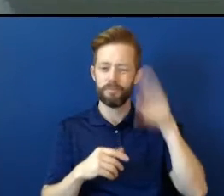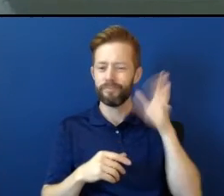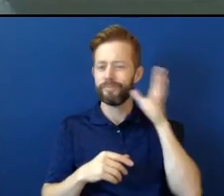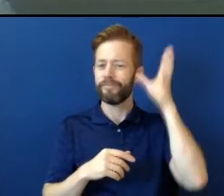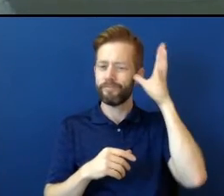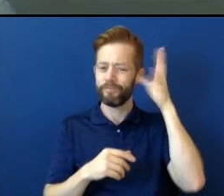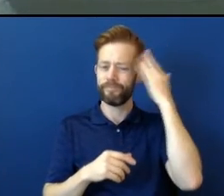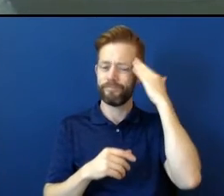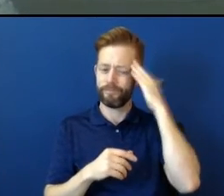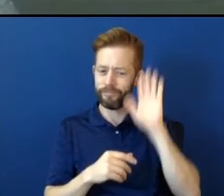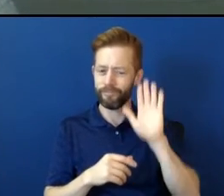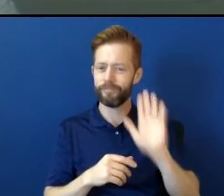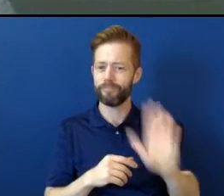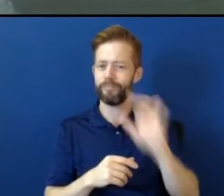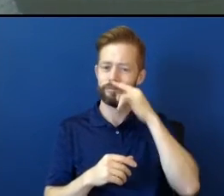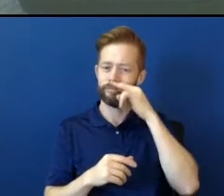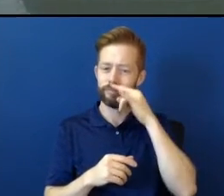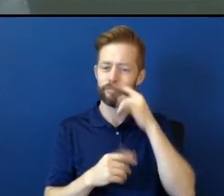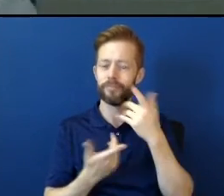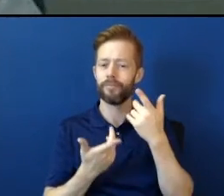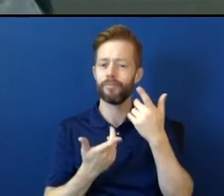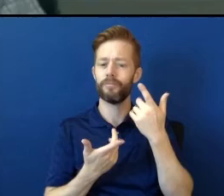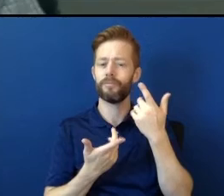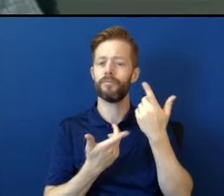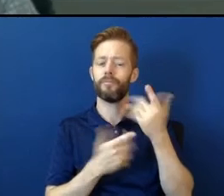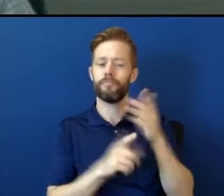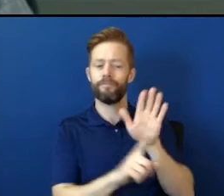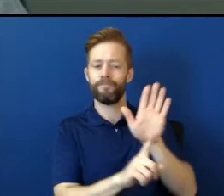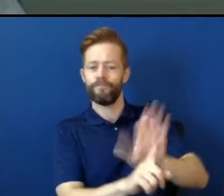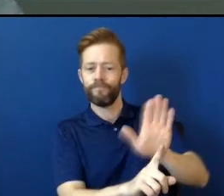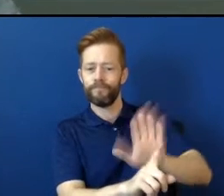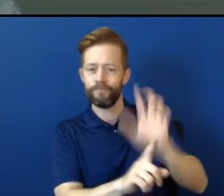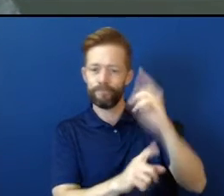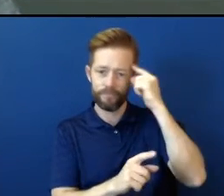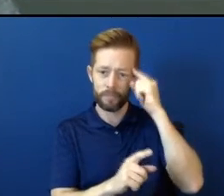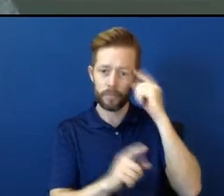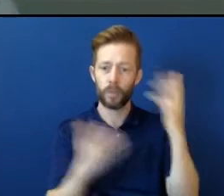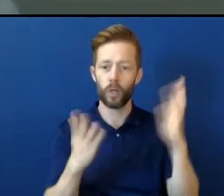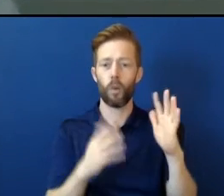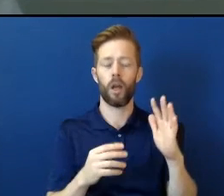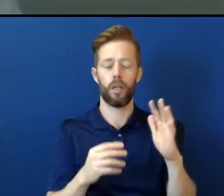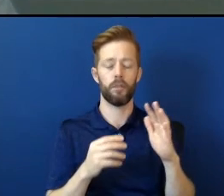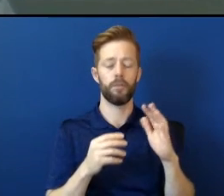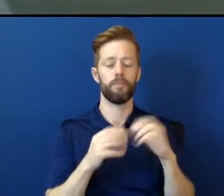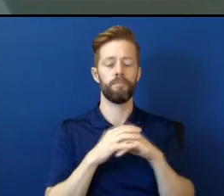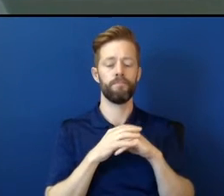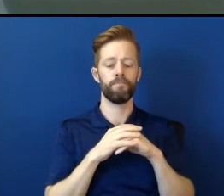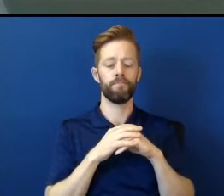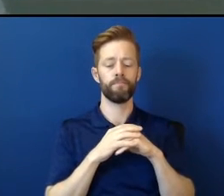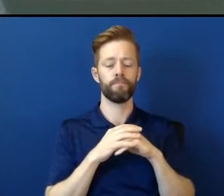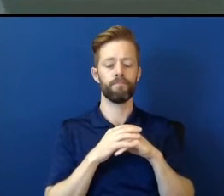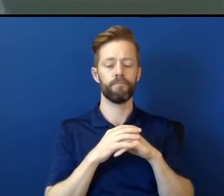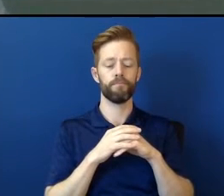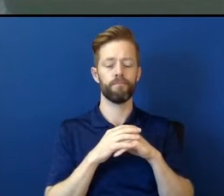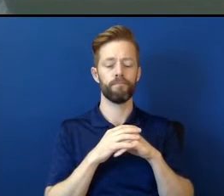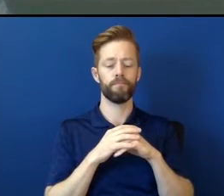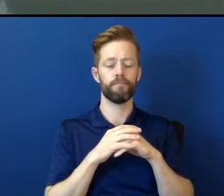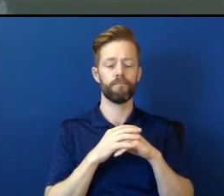kid, and think about it from what is going to be sensorially